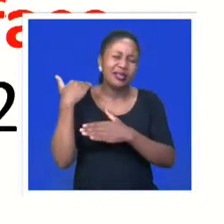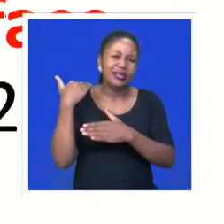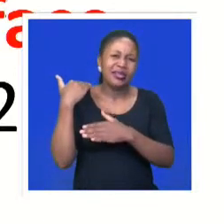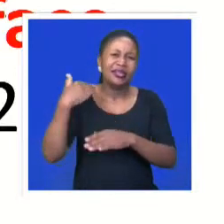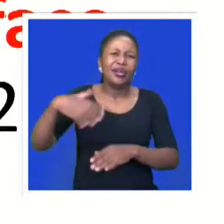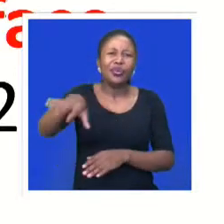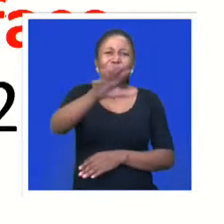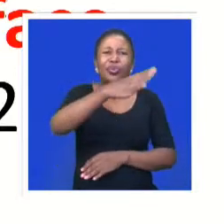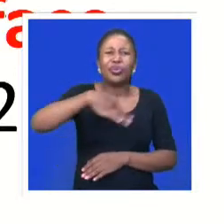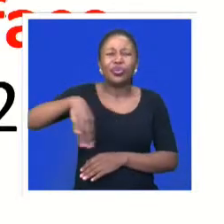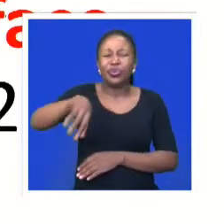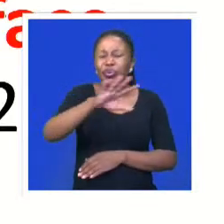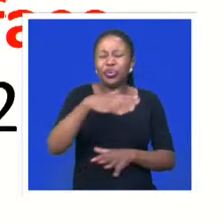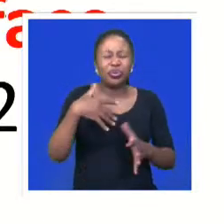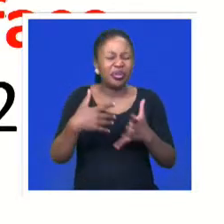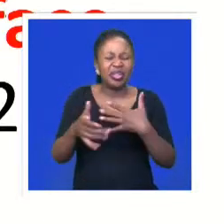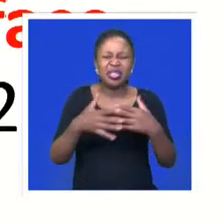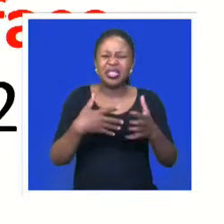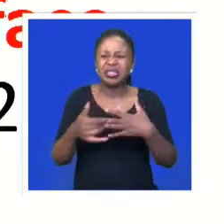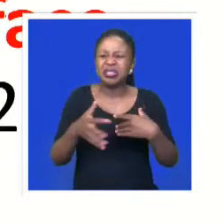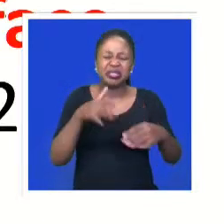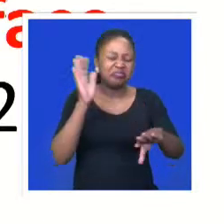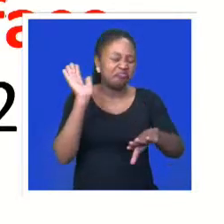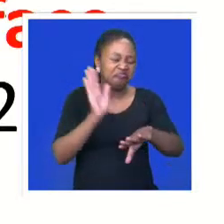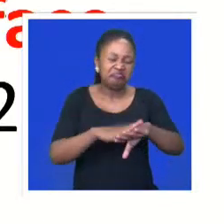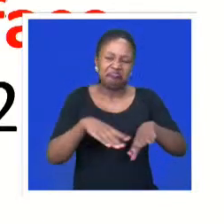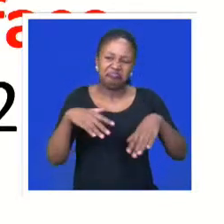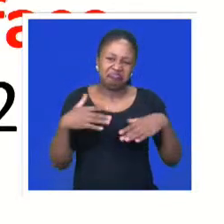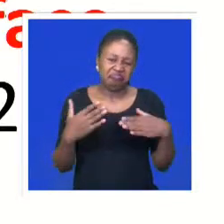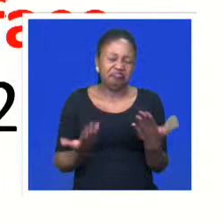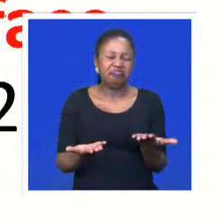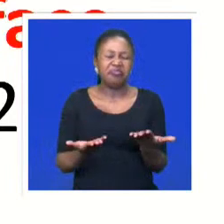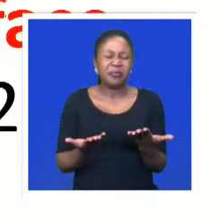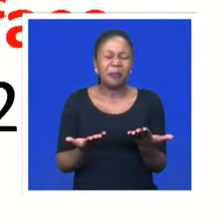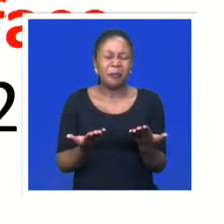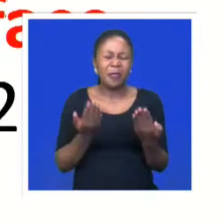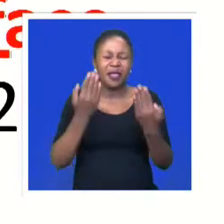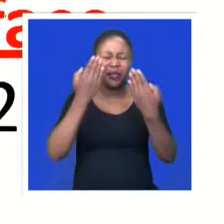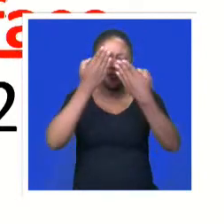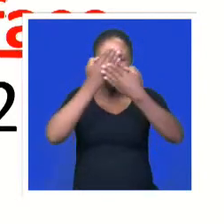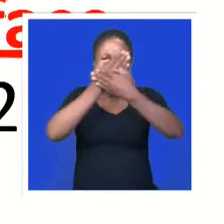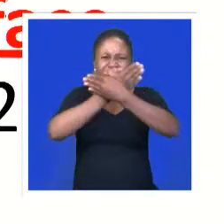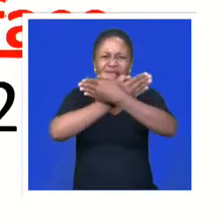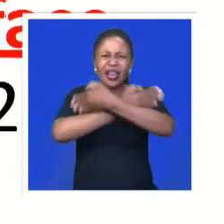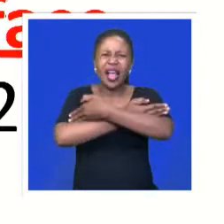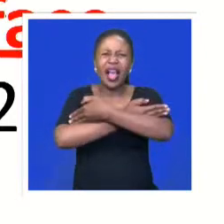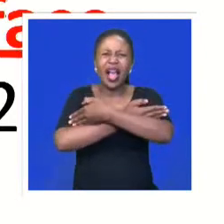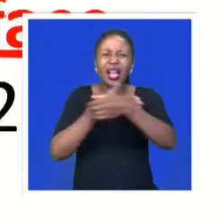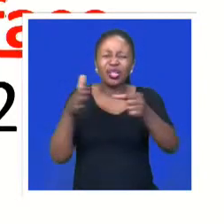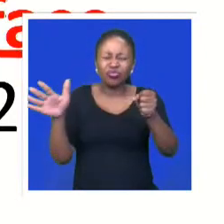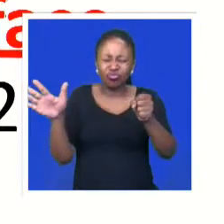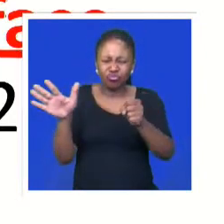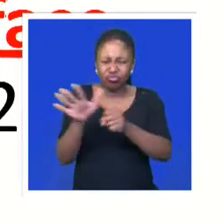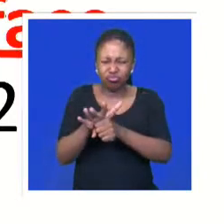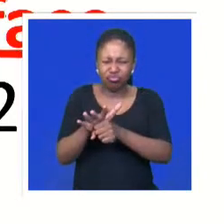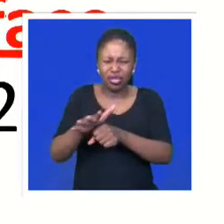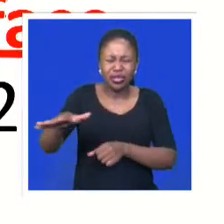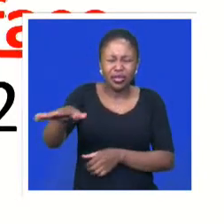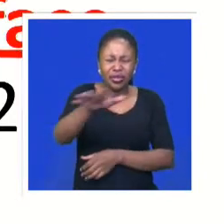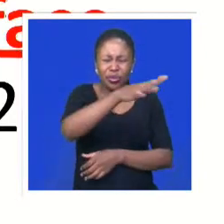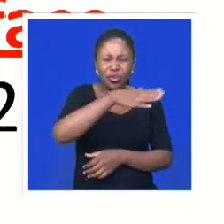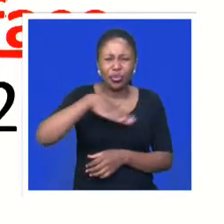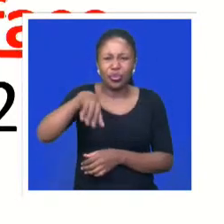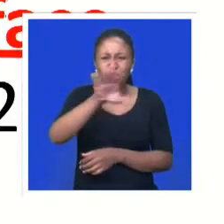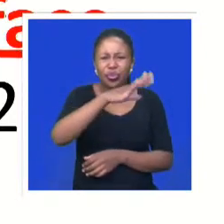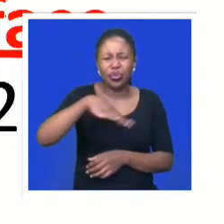form. It was void, and darkness was upon the face of the deep.